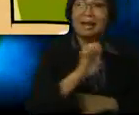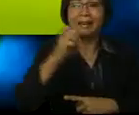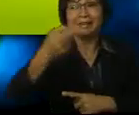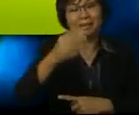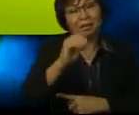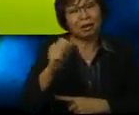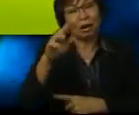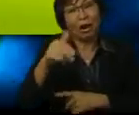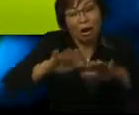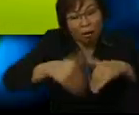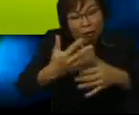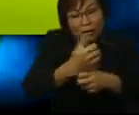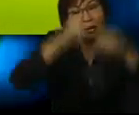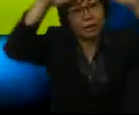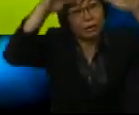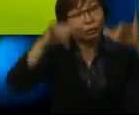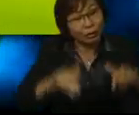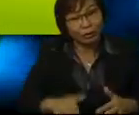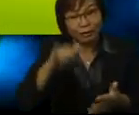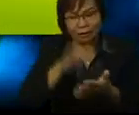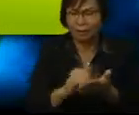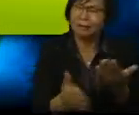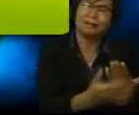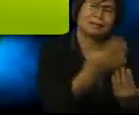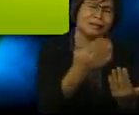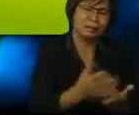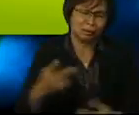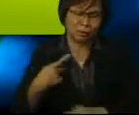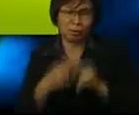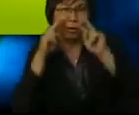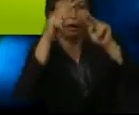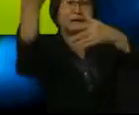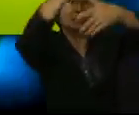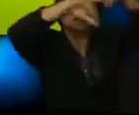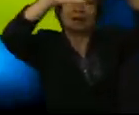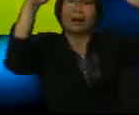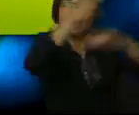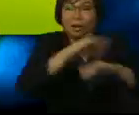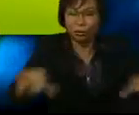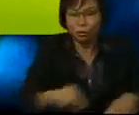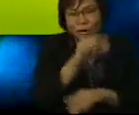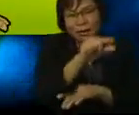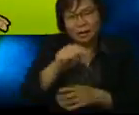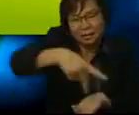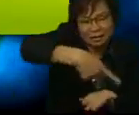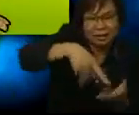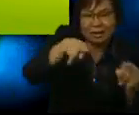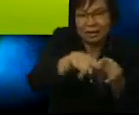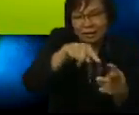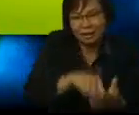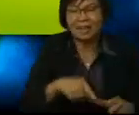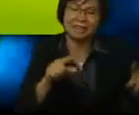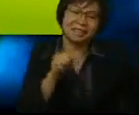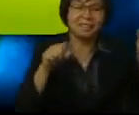rain? That's easy. We look at the sky and we do a little dance like this. Tiki, tiki,